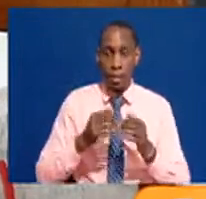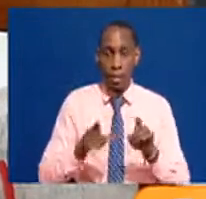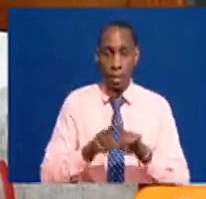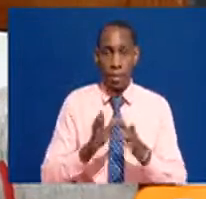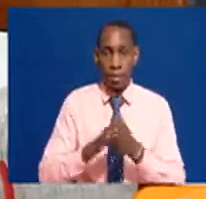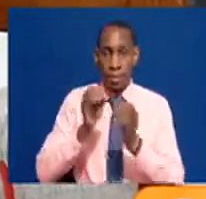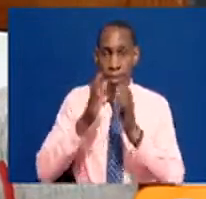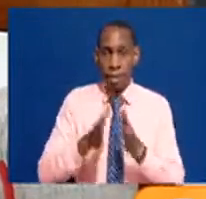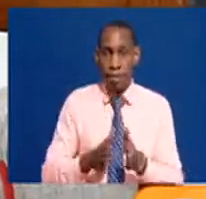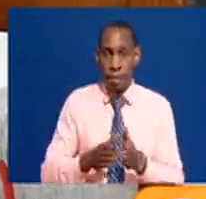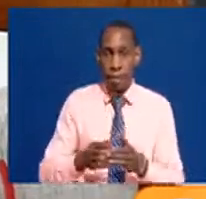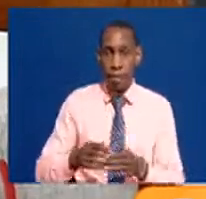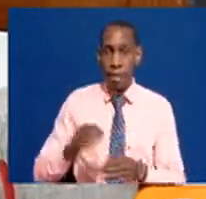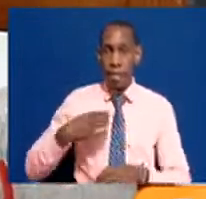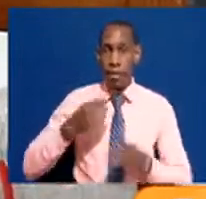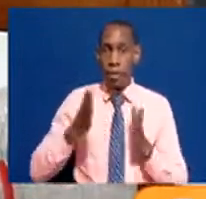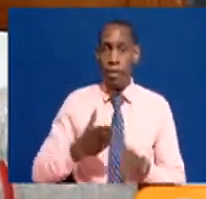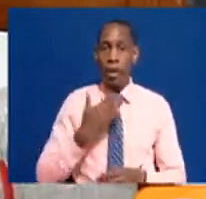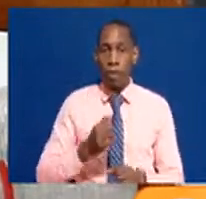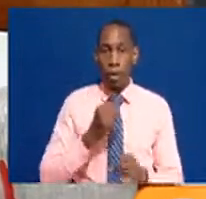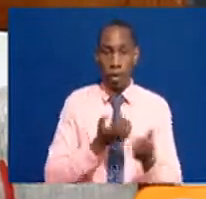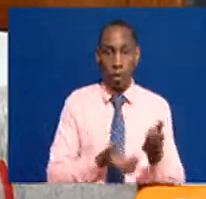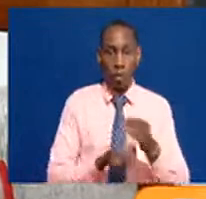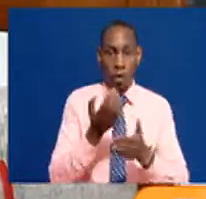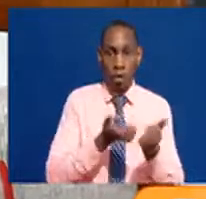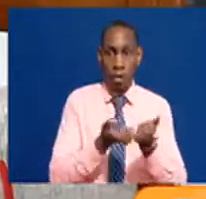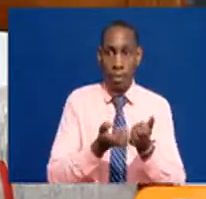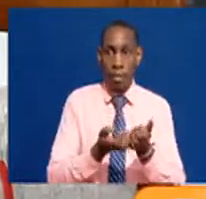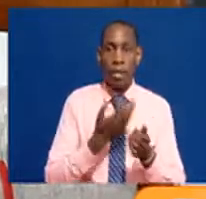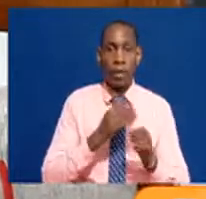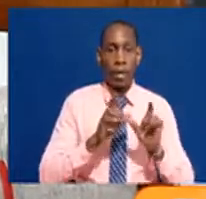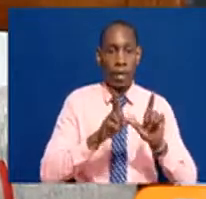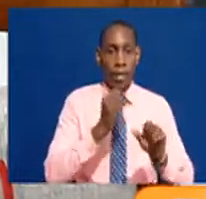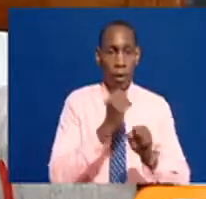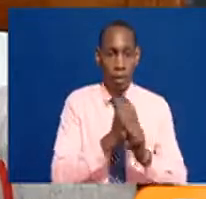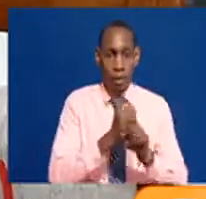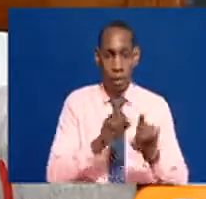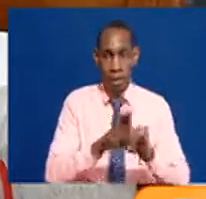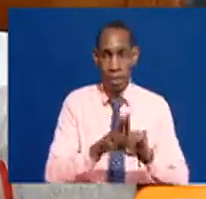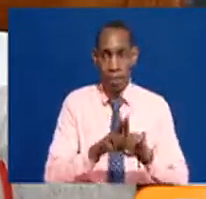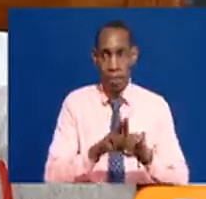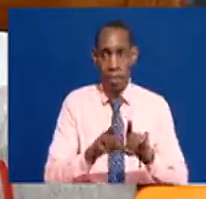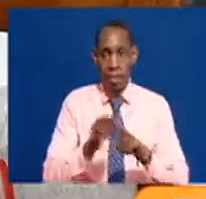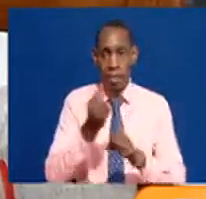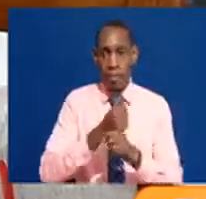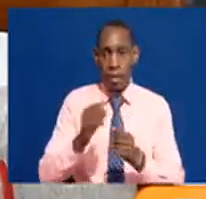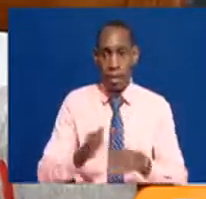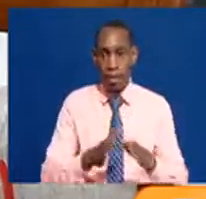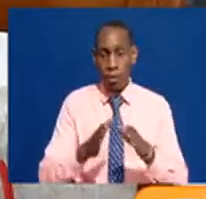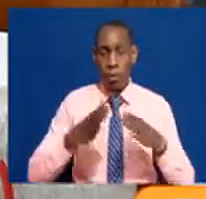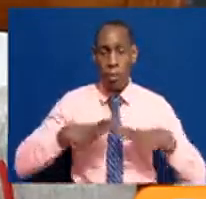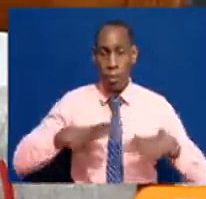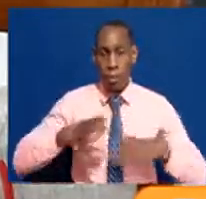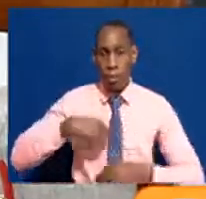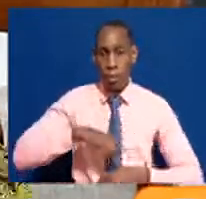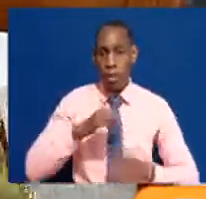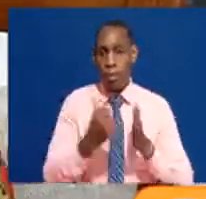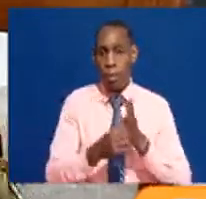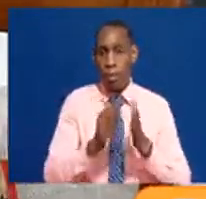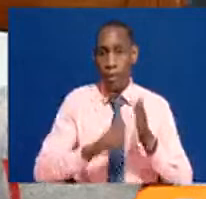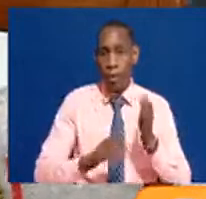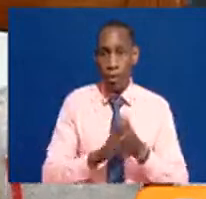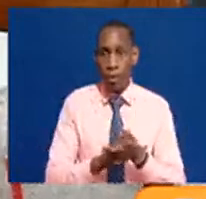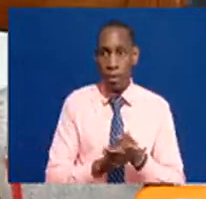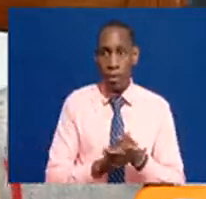this investor who's a billionaire who wants to do scrap metal can actually get the license to do this job and then create opportunity for our people. The problem is we